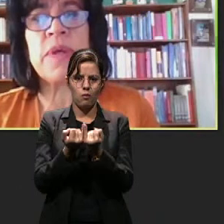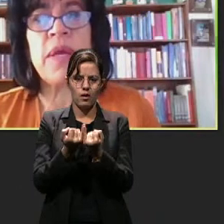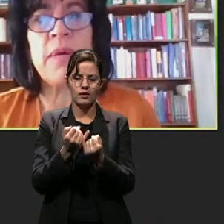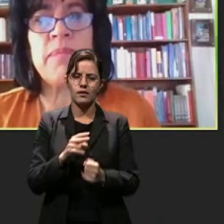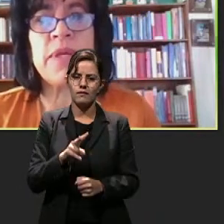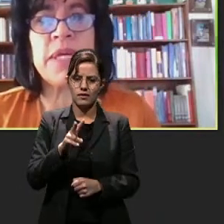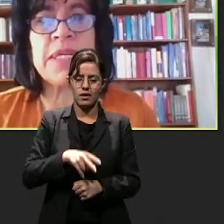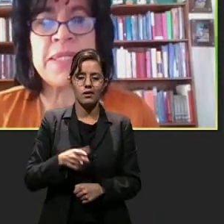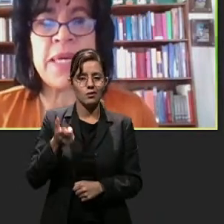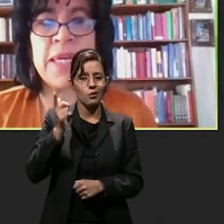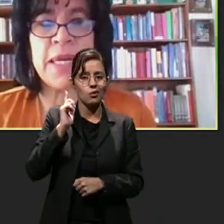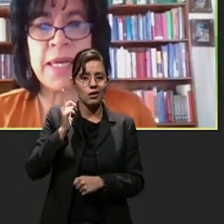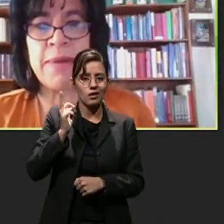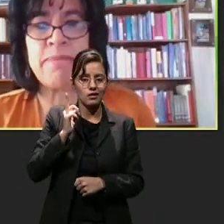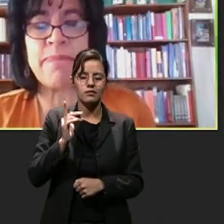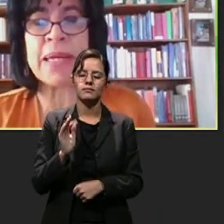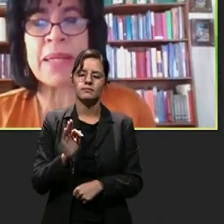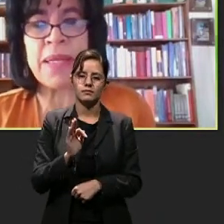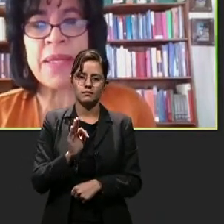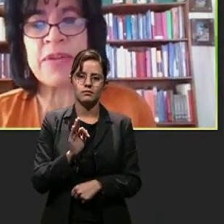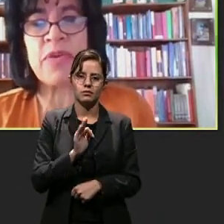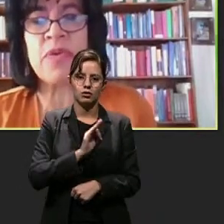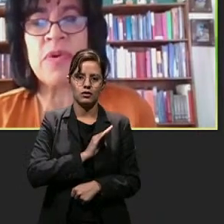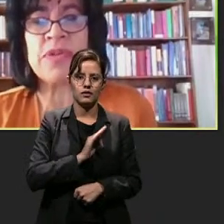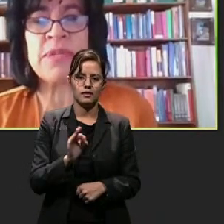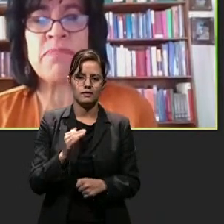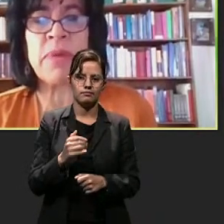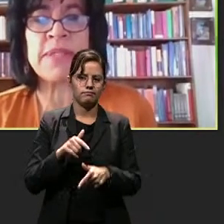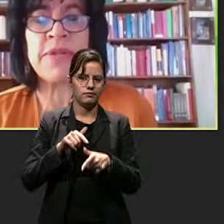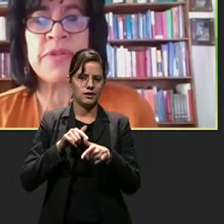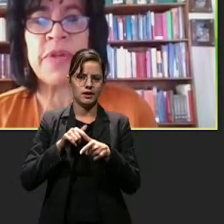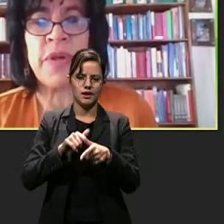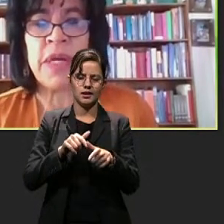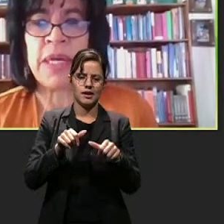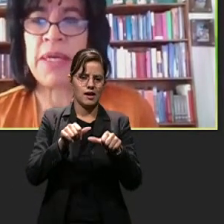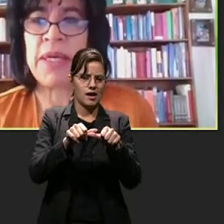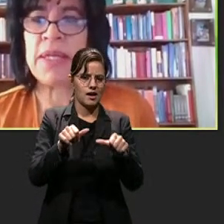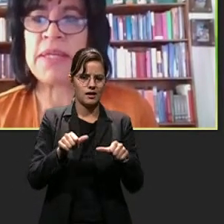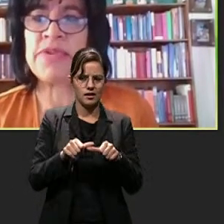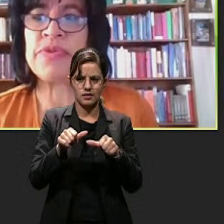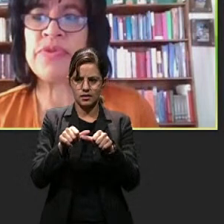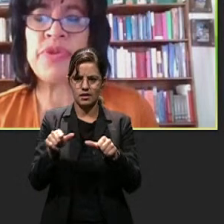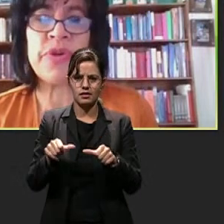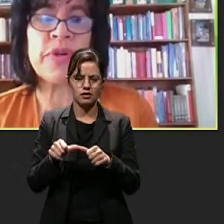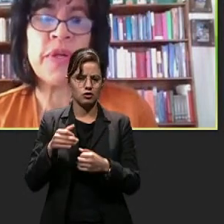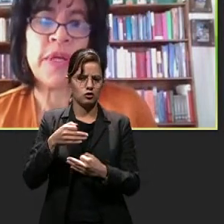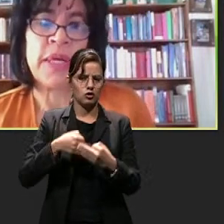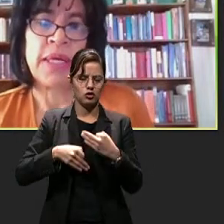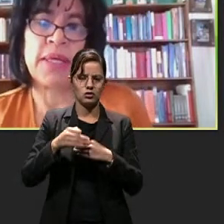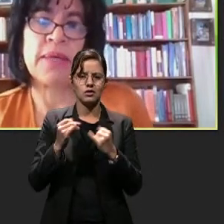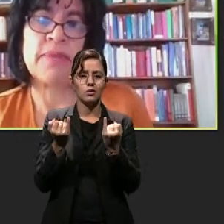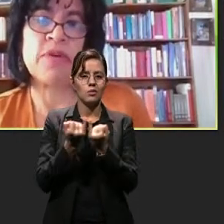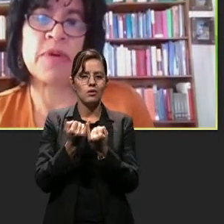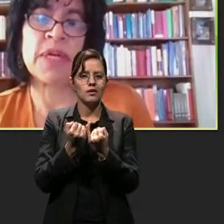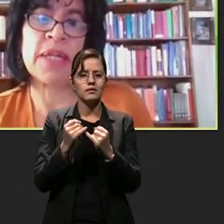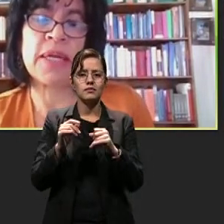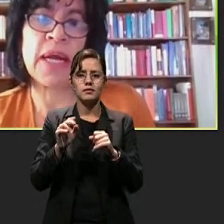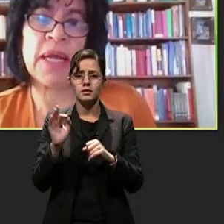parity, substantive democracy, that we expect that it would be a part of all